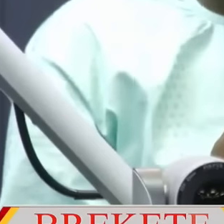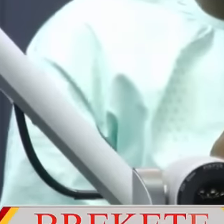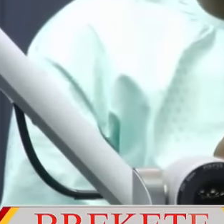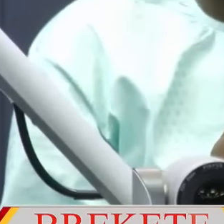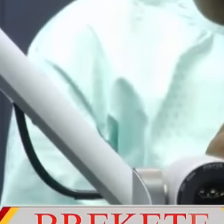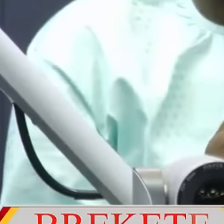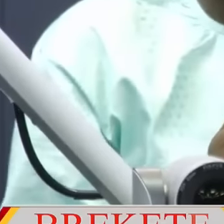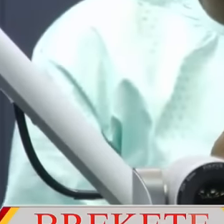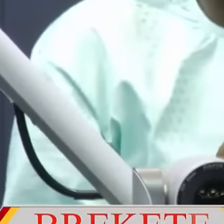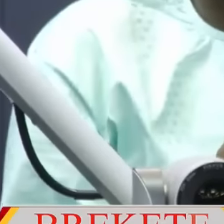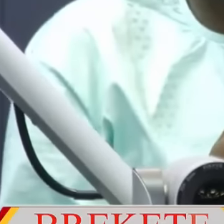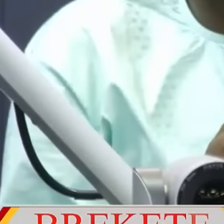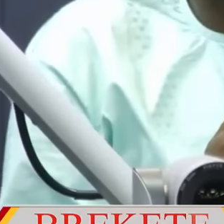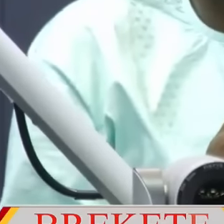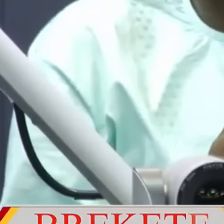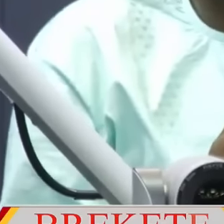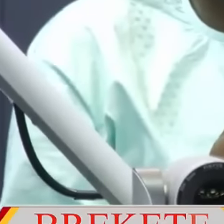saboda su ba su da gata